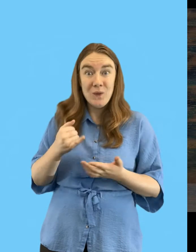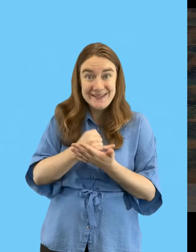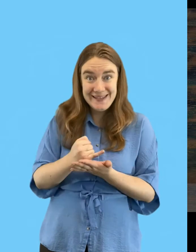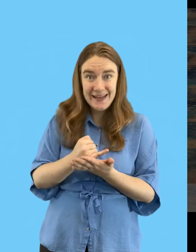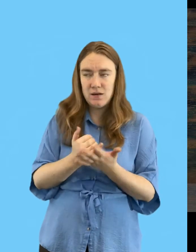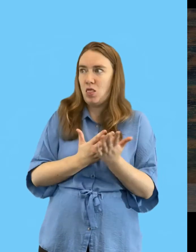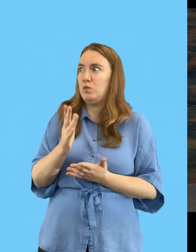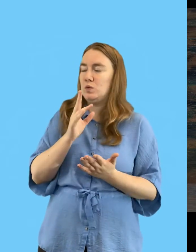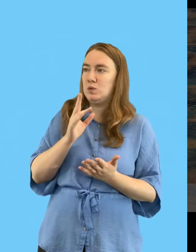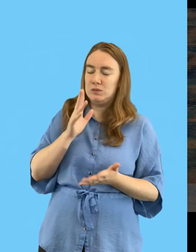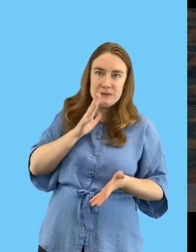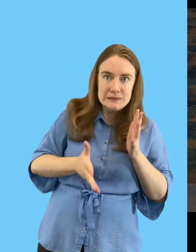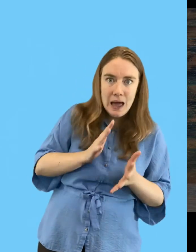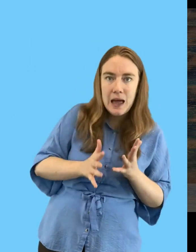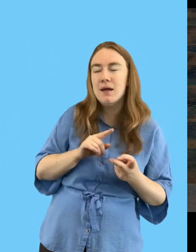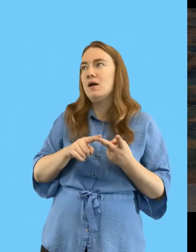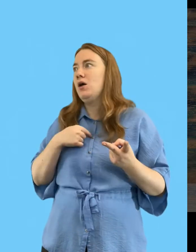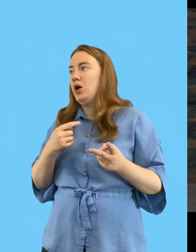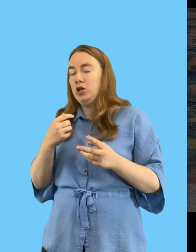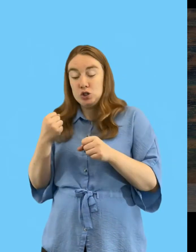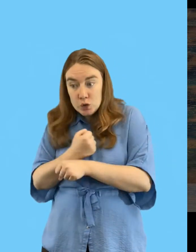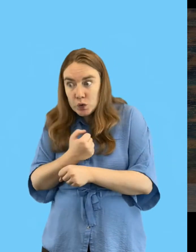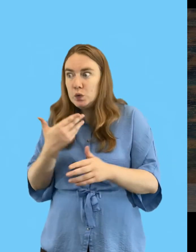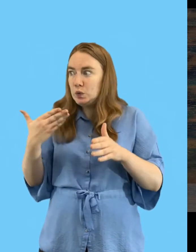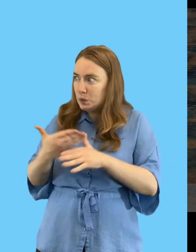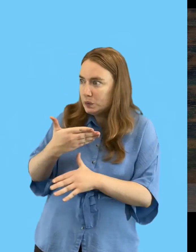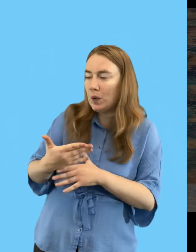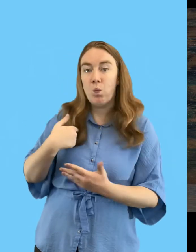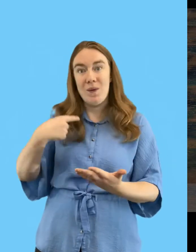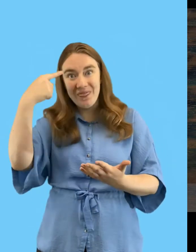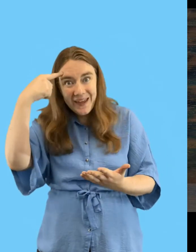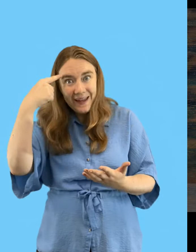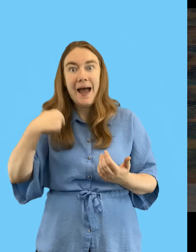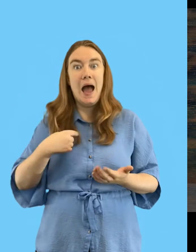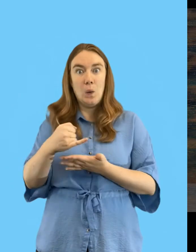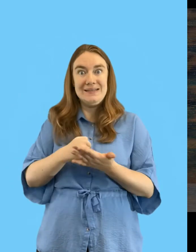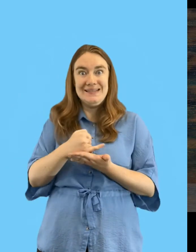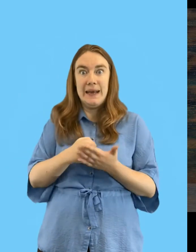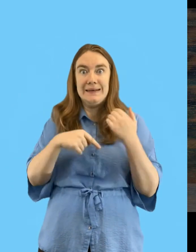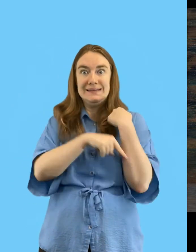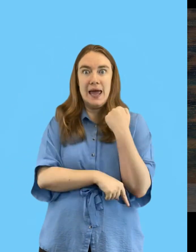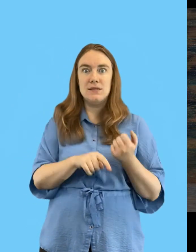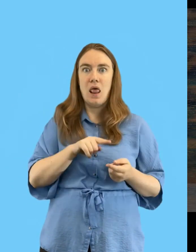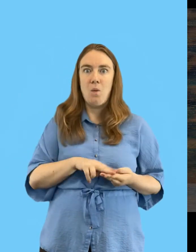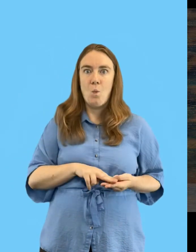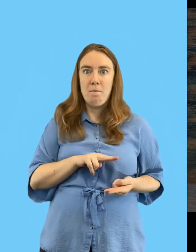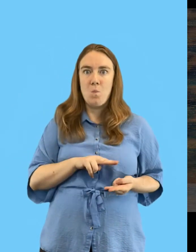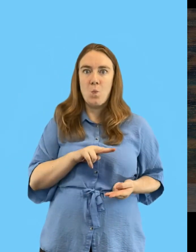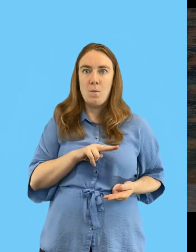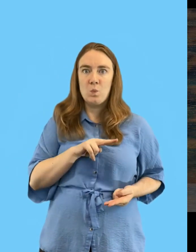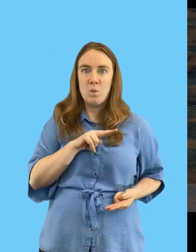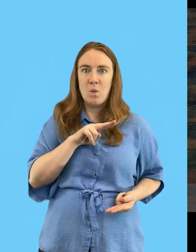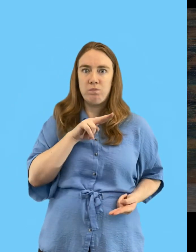do, what we think, we're kind of topping up that debt of sin. We could never pay it back.